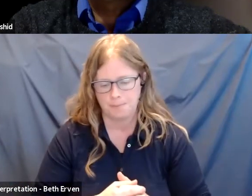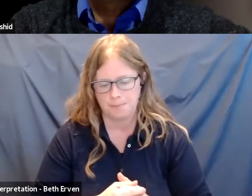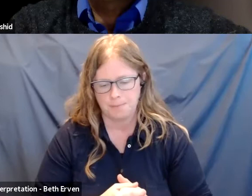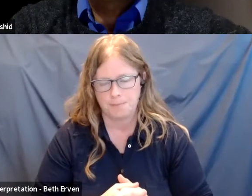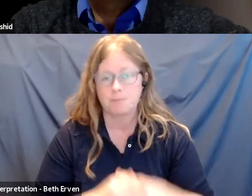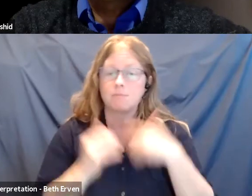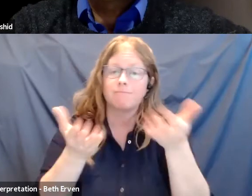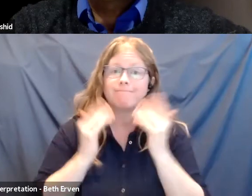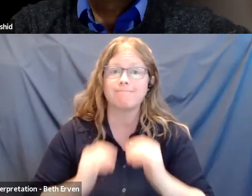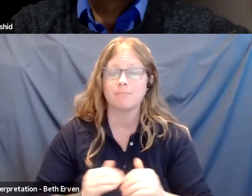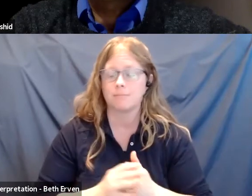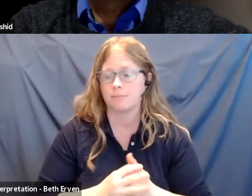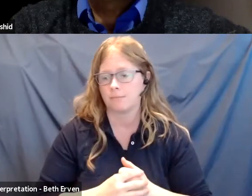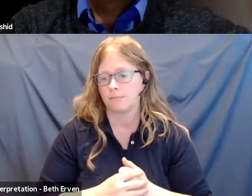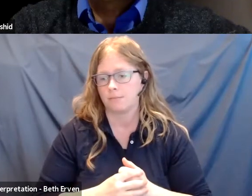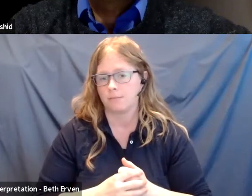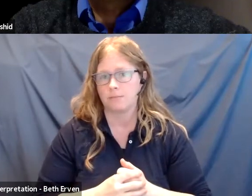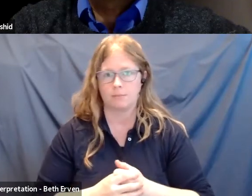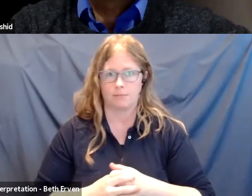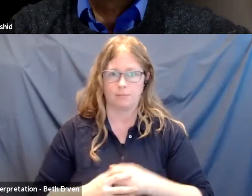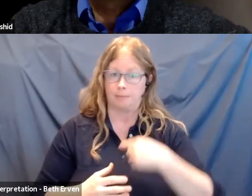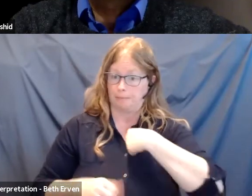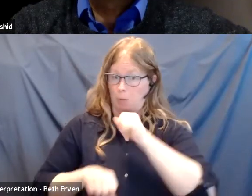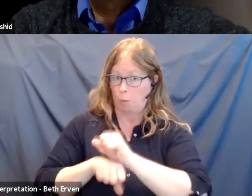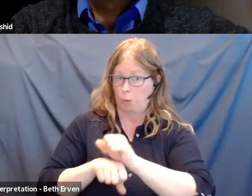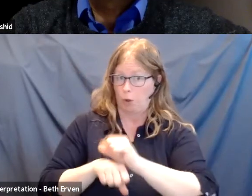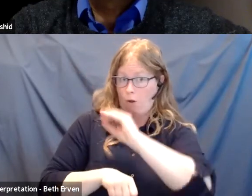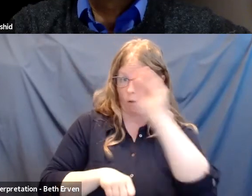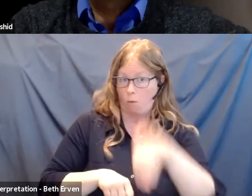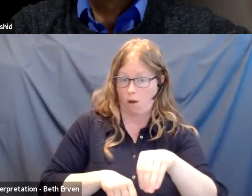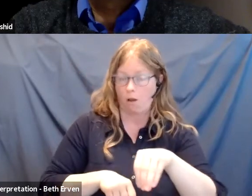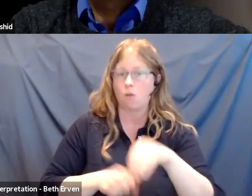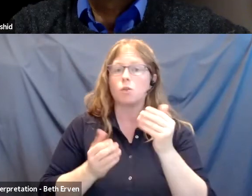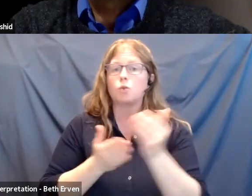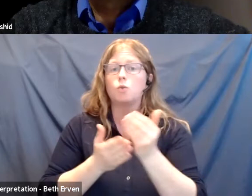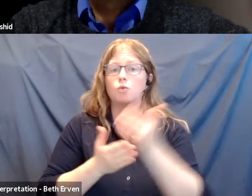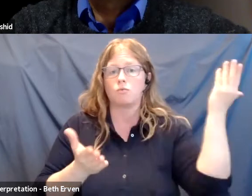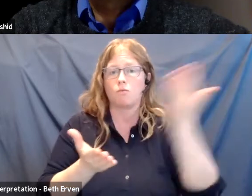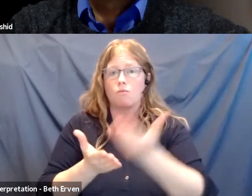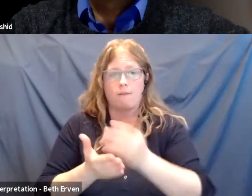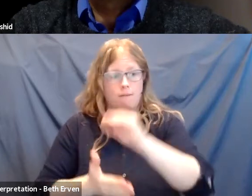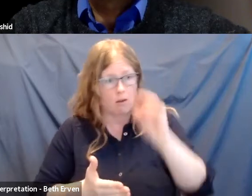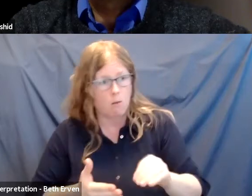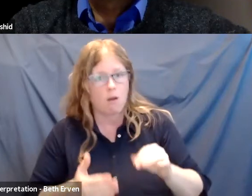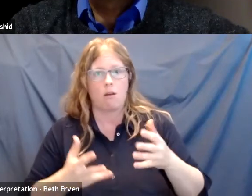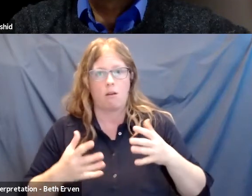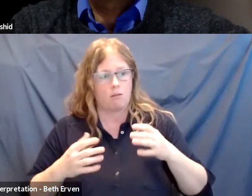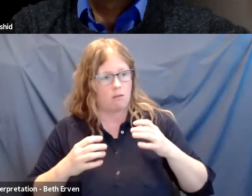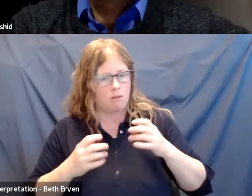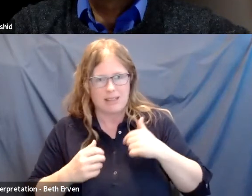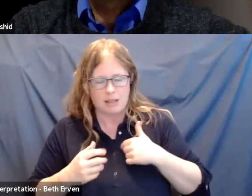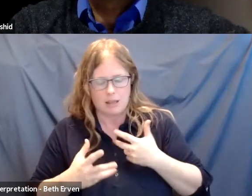next question. I work in Ottawa with newcomers to Ottawa, and I have a problem to get my clients appointments